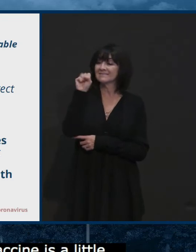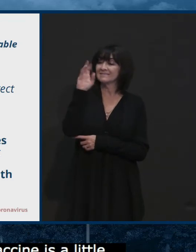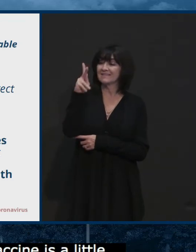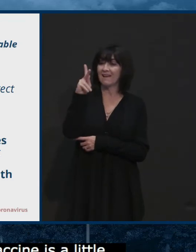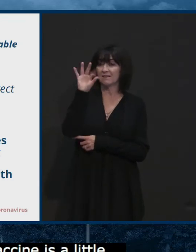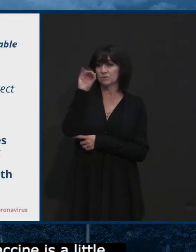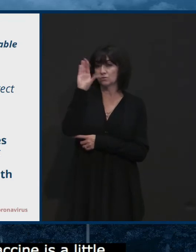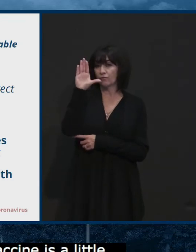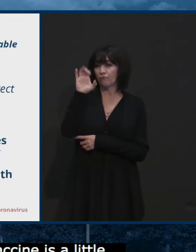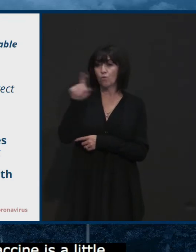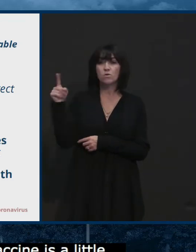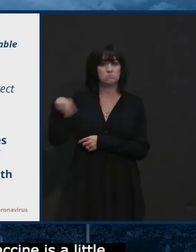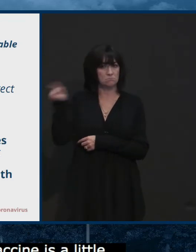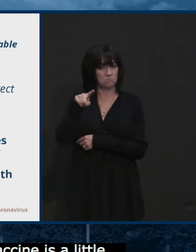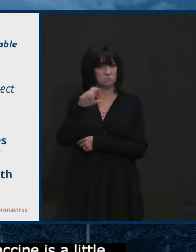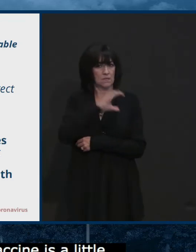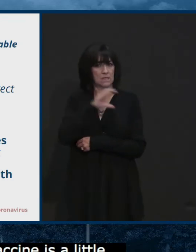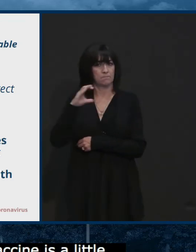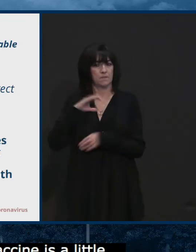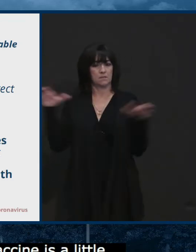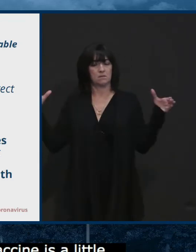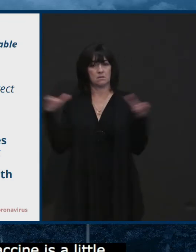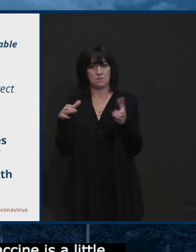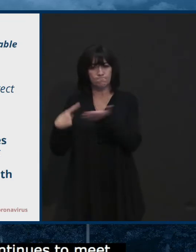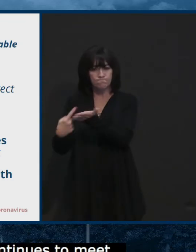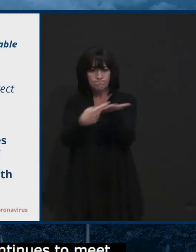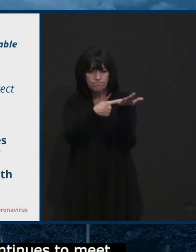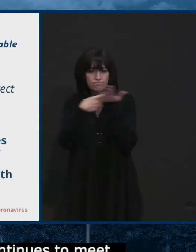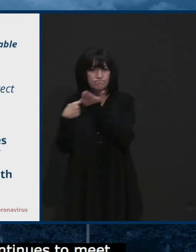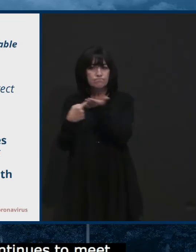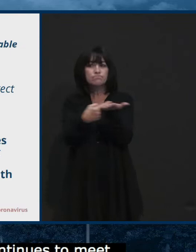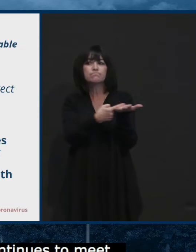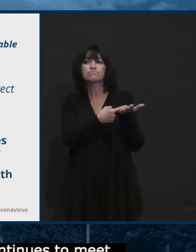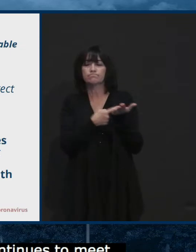plan. Our response to the